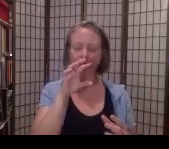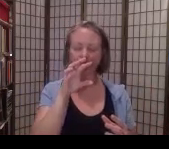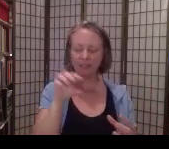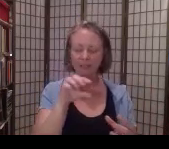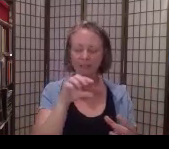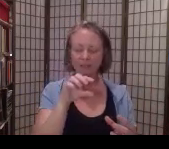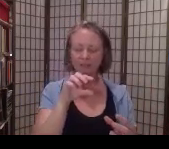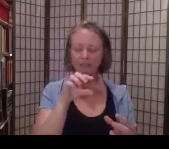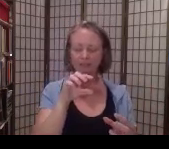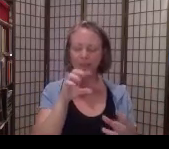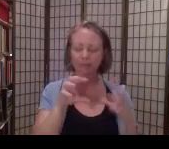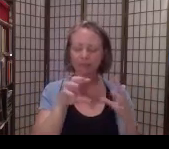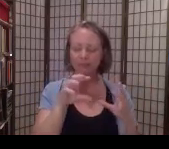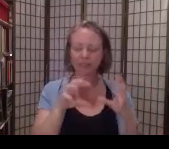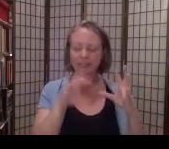particular,